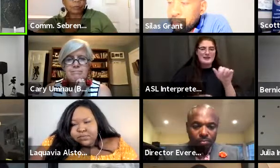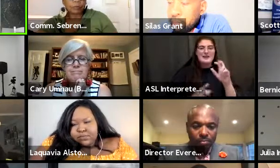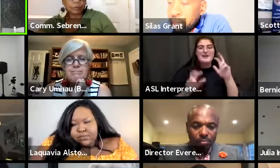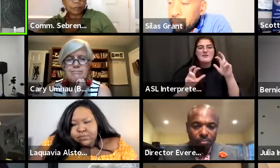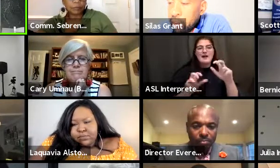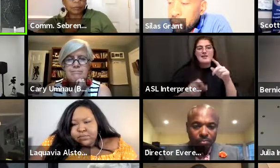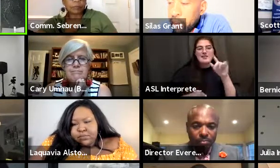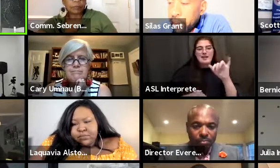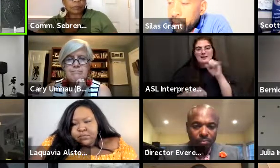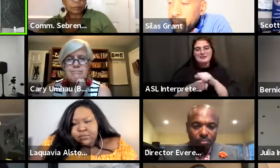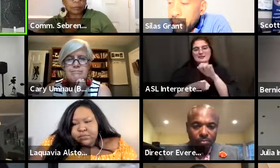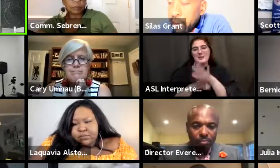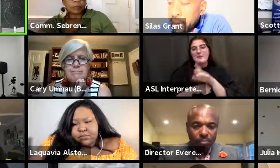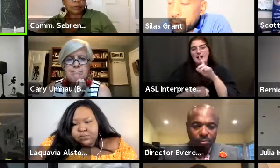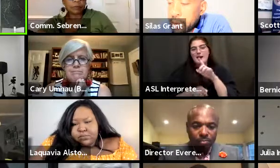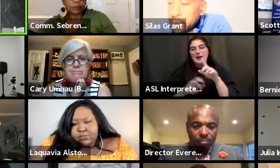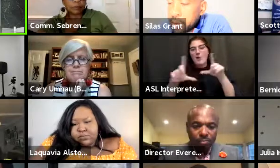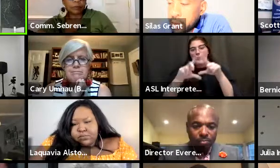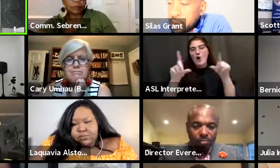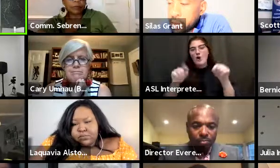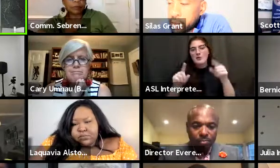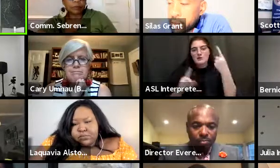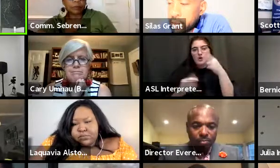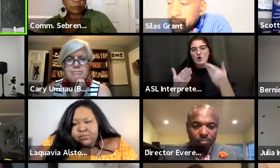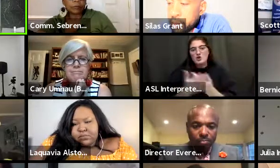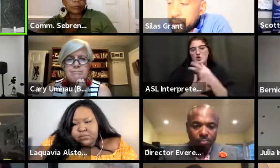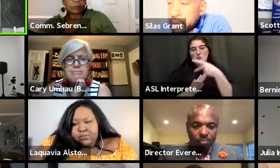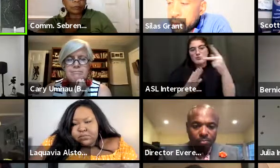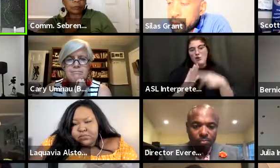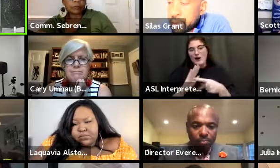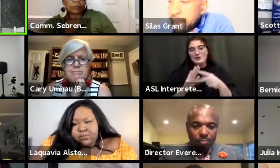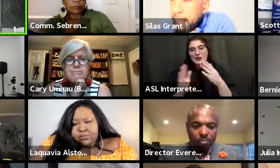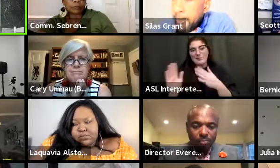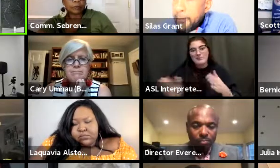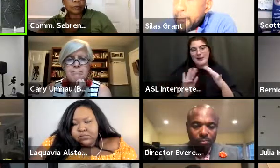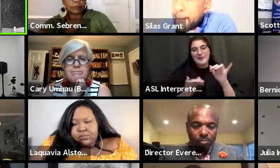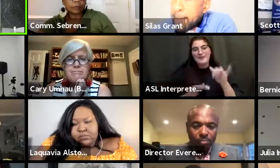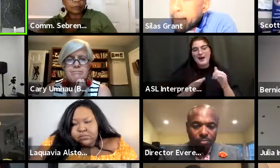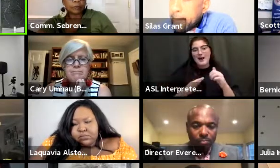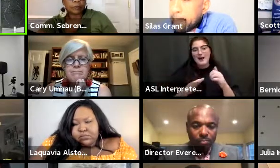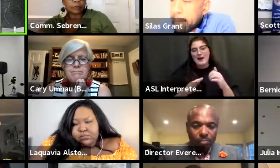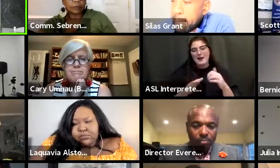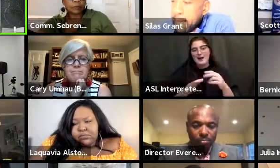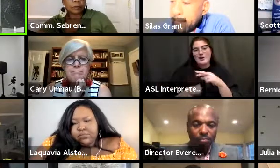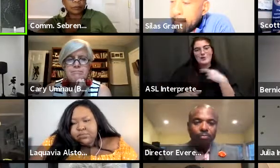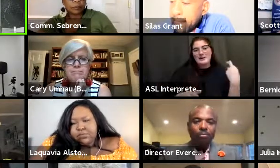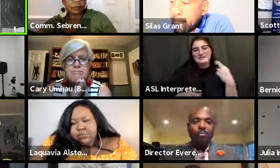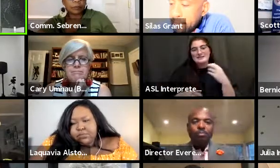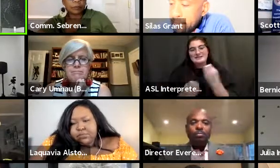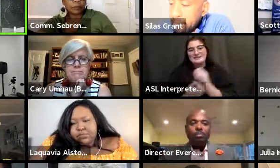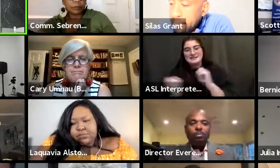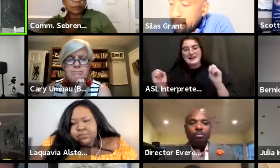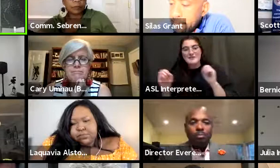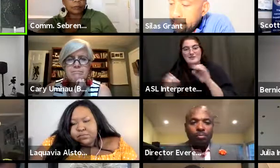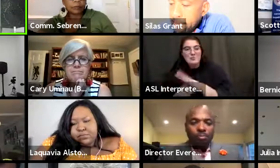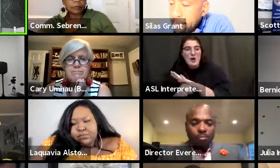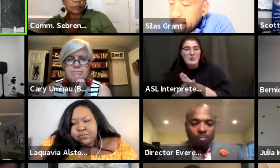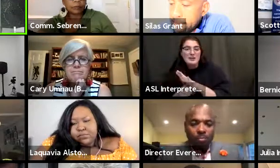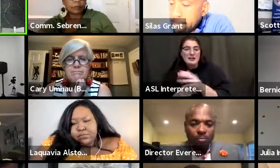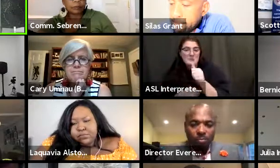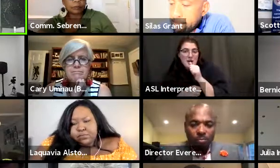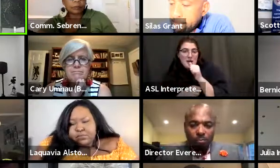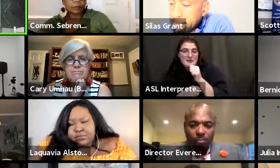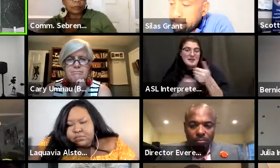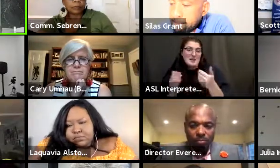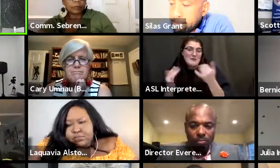new project plans that jeopardize the safety, property, and privacy of current residents, as they are